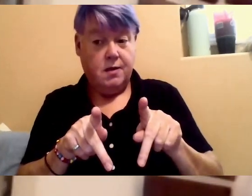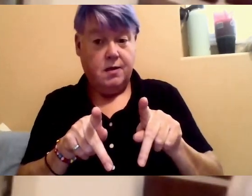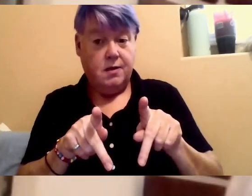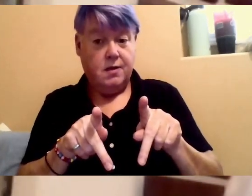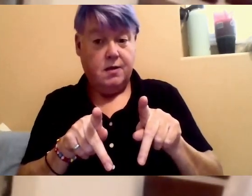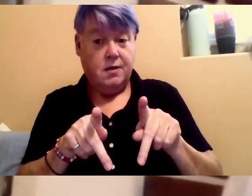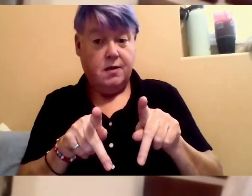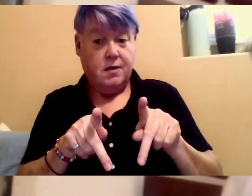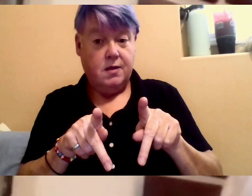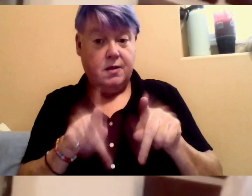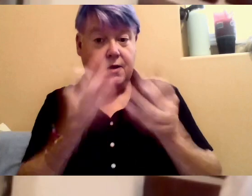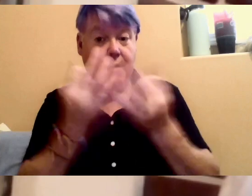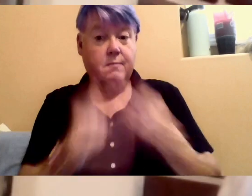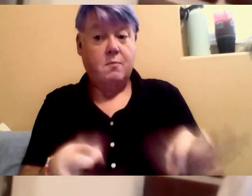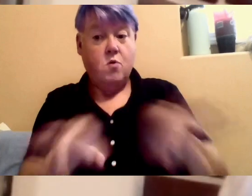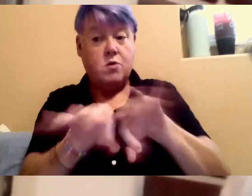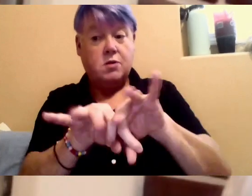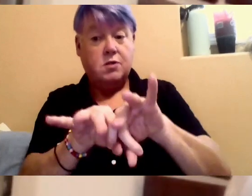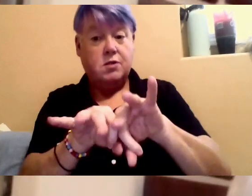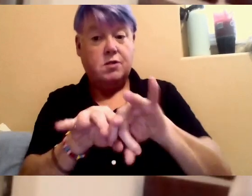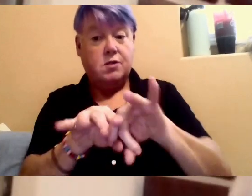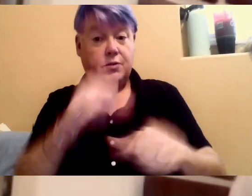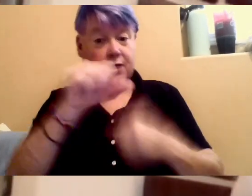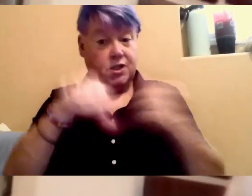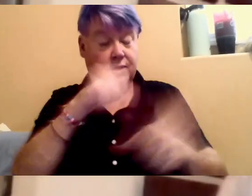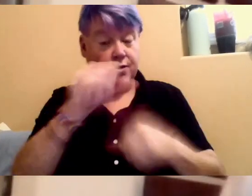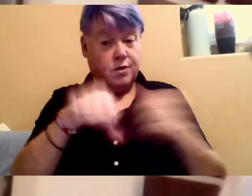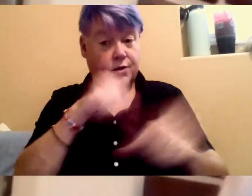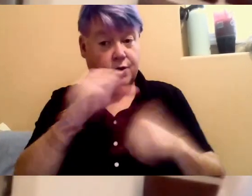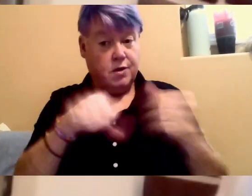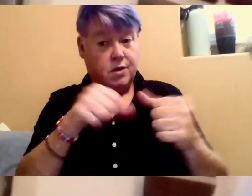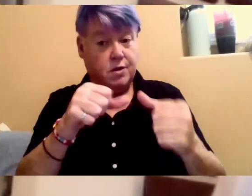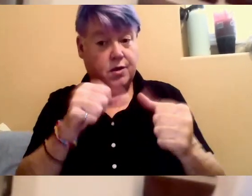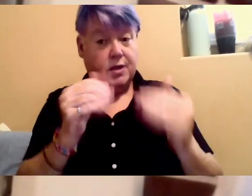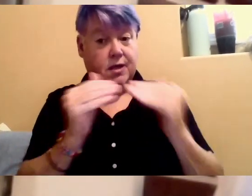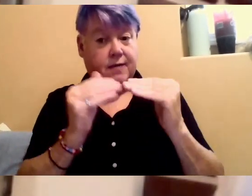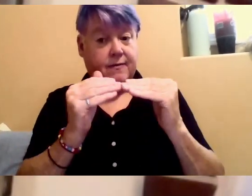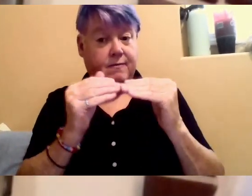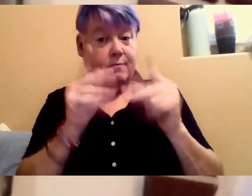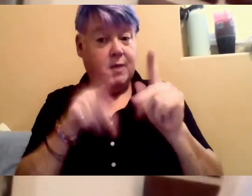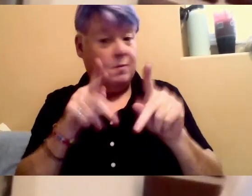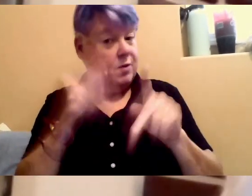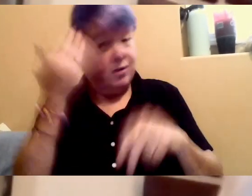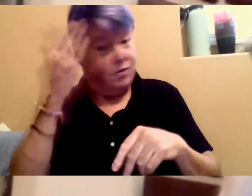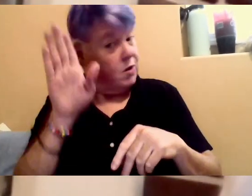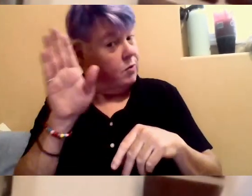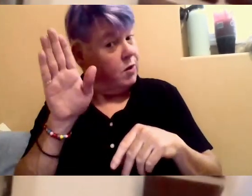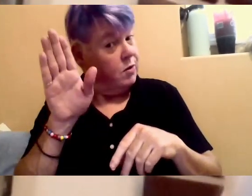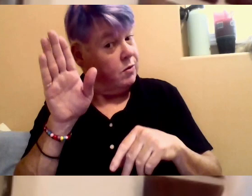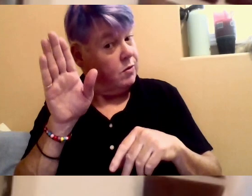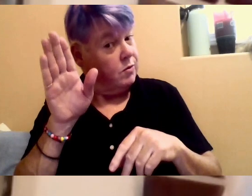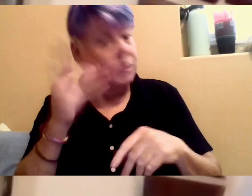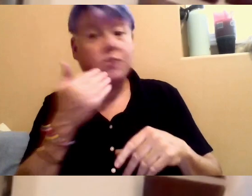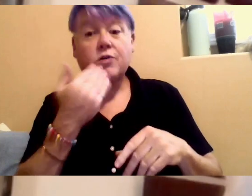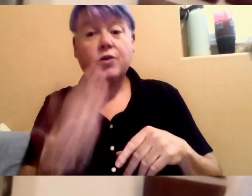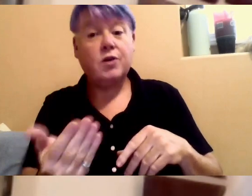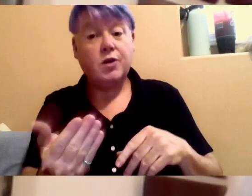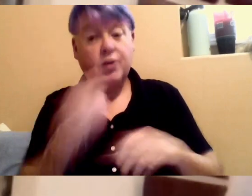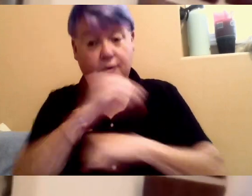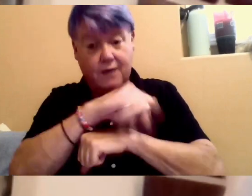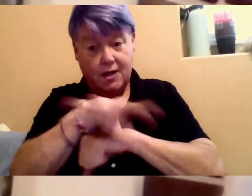profoundly important to each other, even people that you don't know well. You have an influence on other people